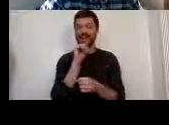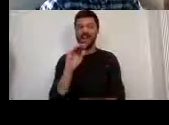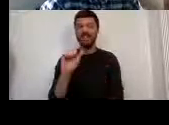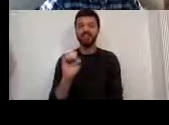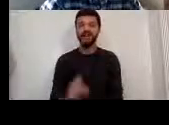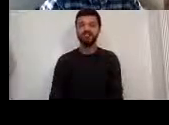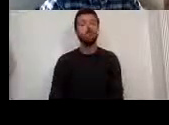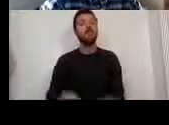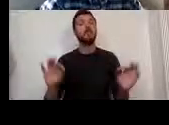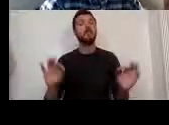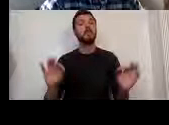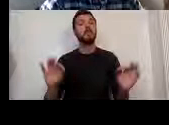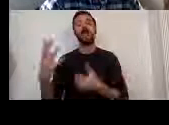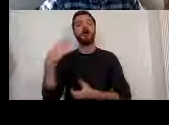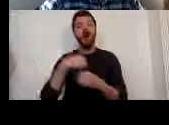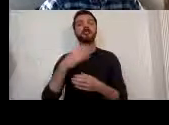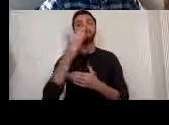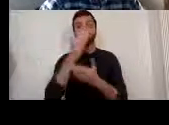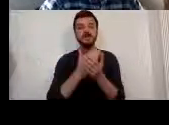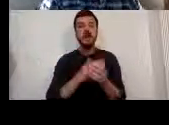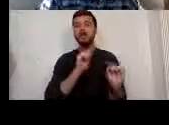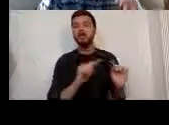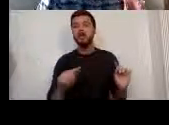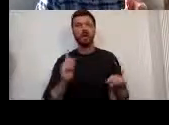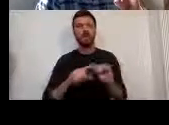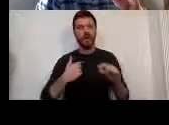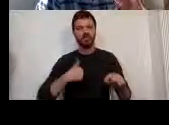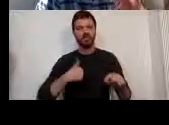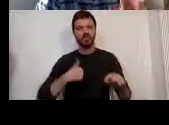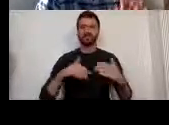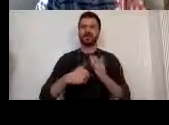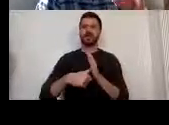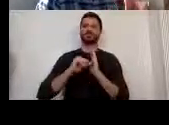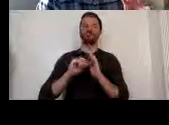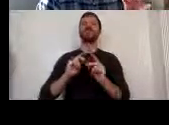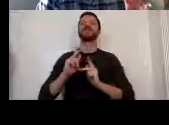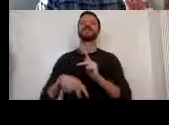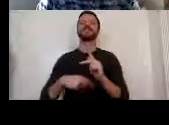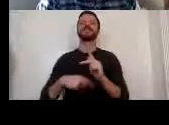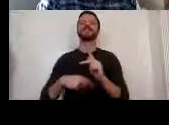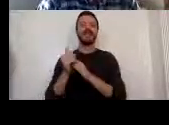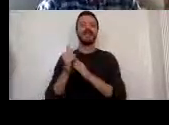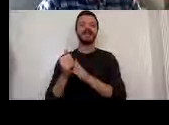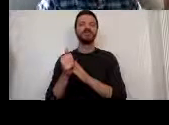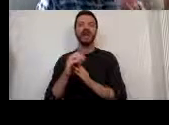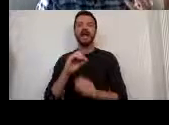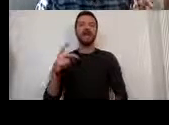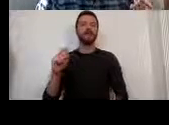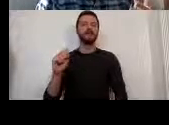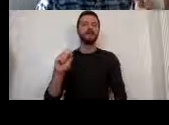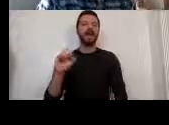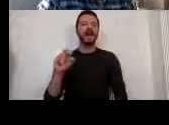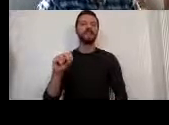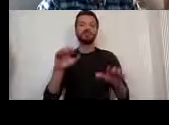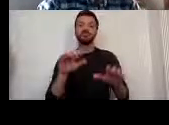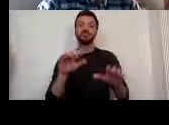have them involved at some level, but we were really impressed to see the kinds of leadership and passion being taken over by other